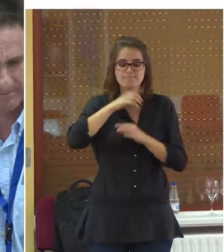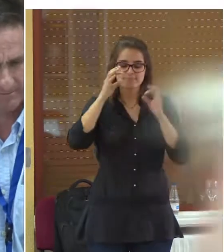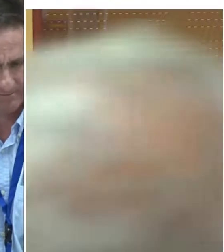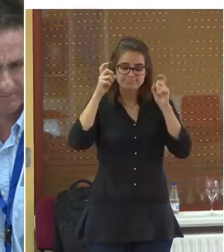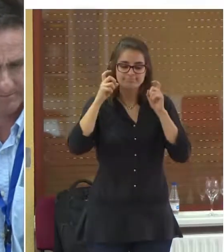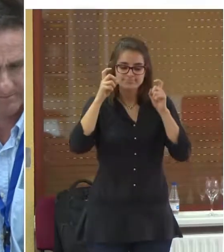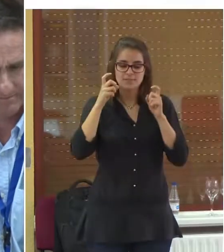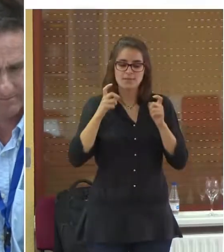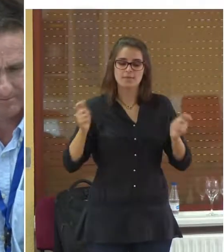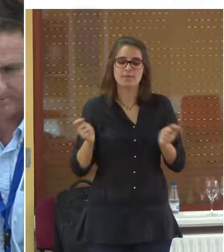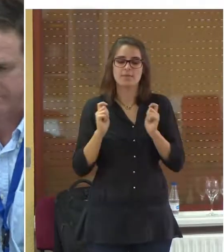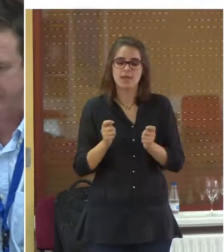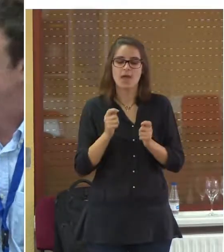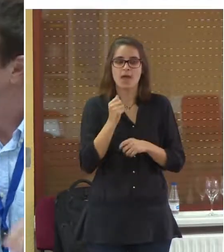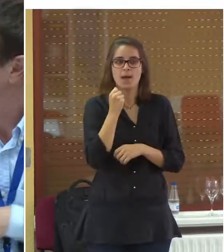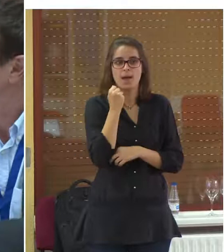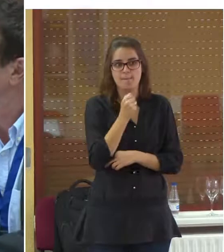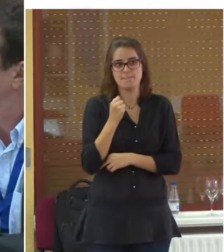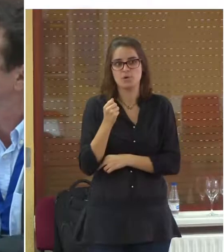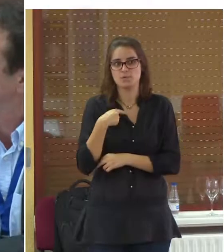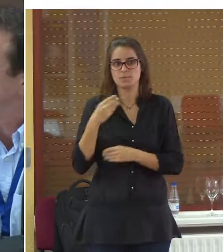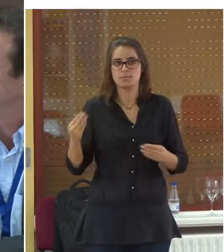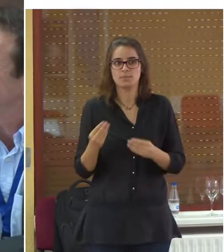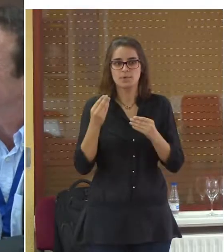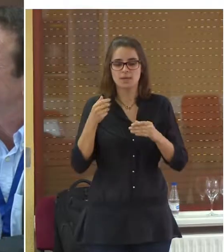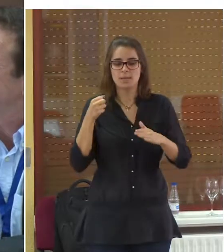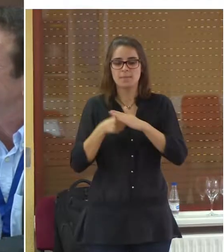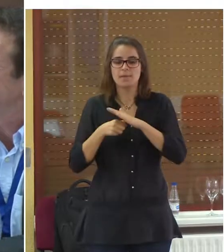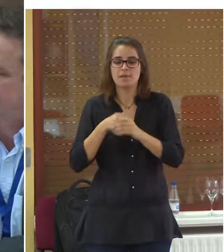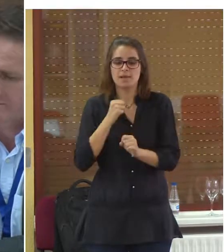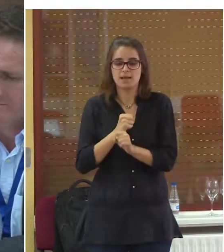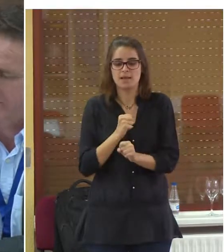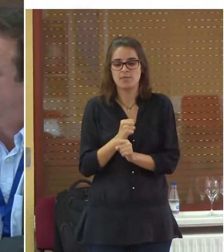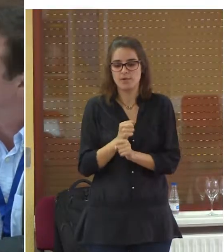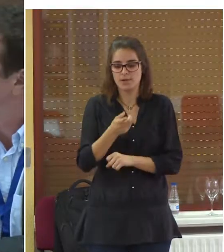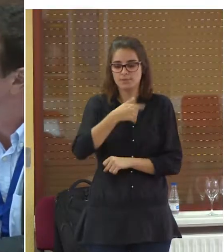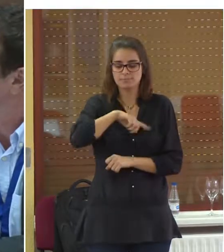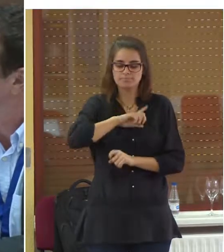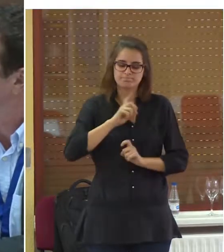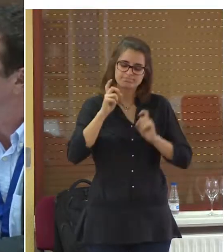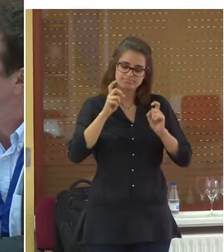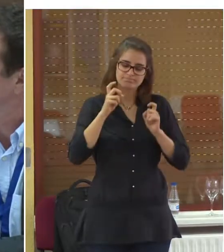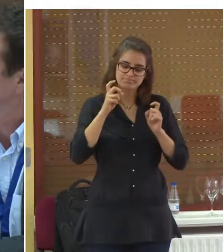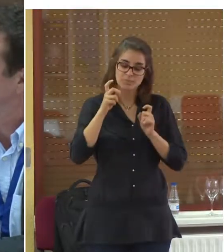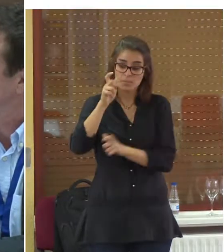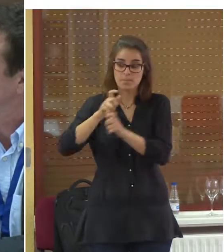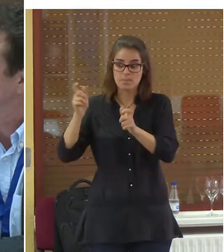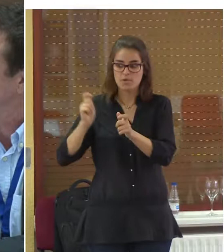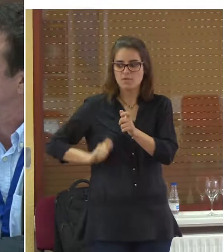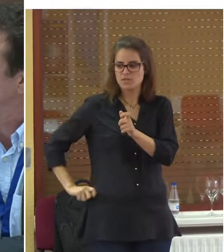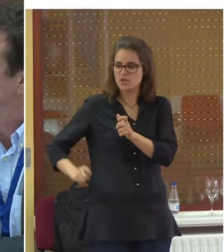in the labor environment. When we started to try and analyze, alongside with